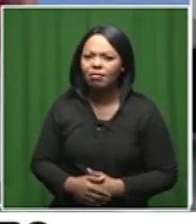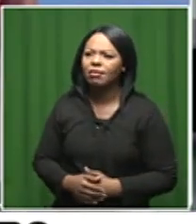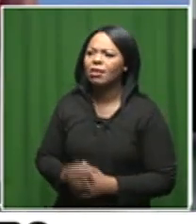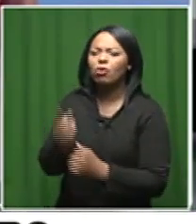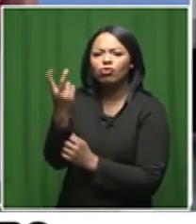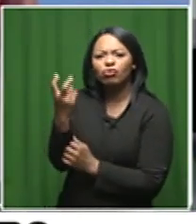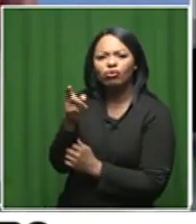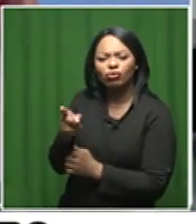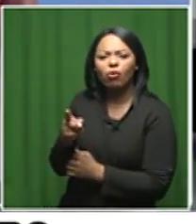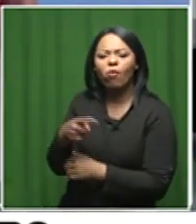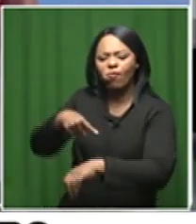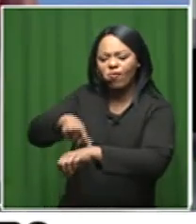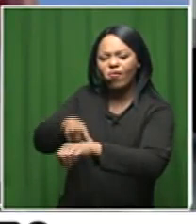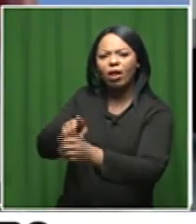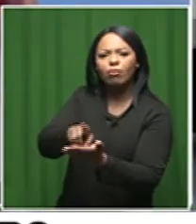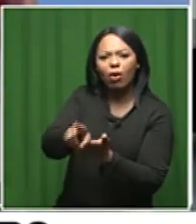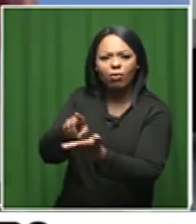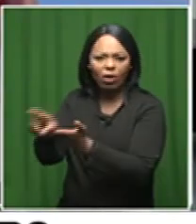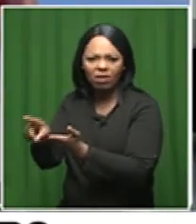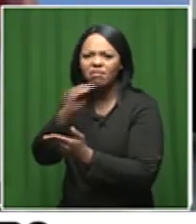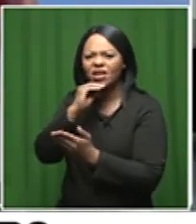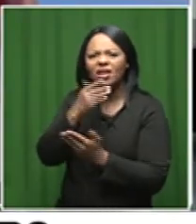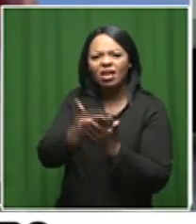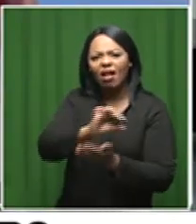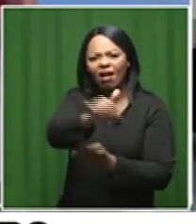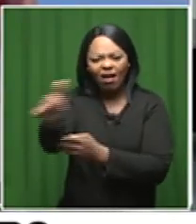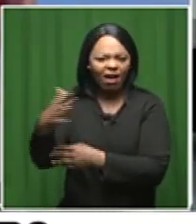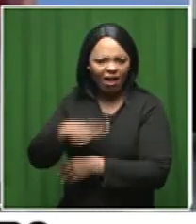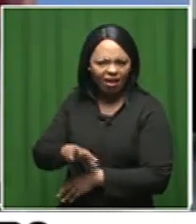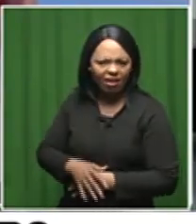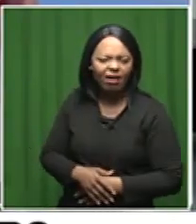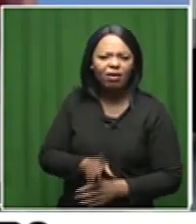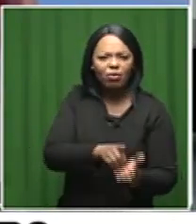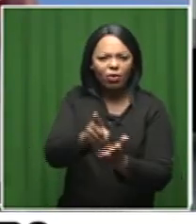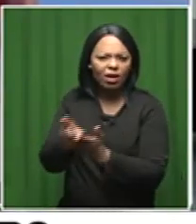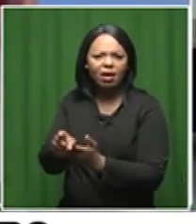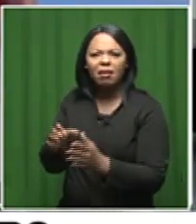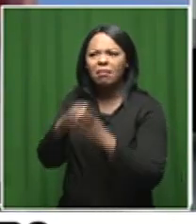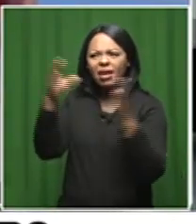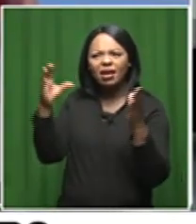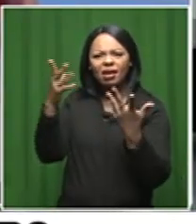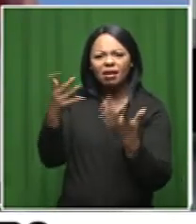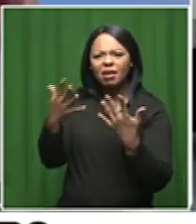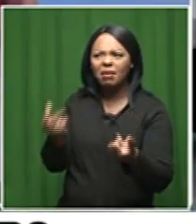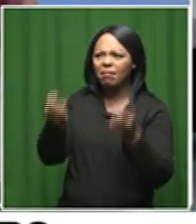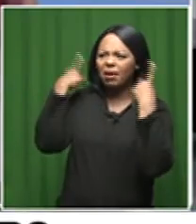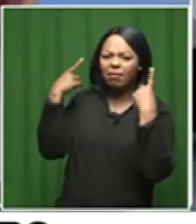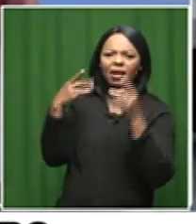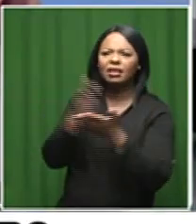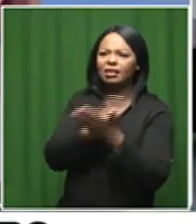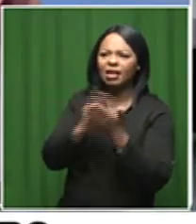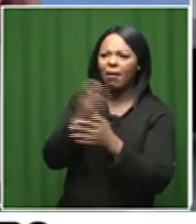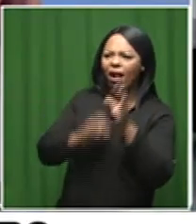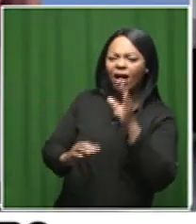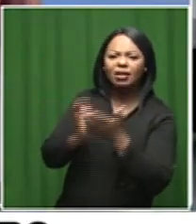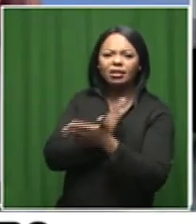of bone marrow? But I guess this could be expanded across the board to organs in general. What are some of the big misconceptions that exist?